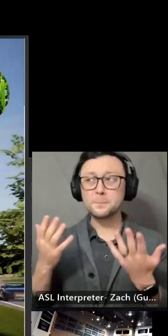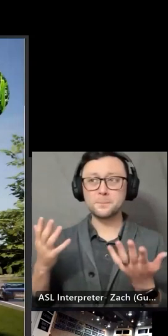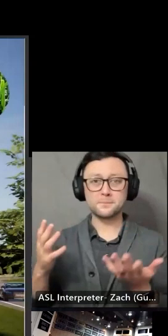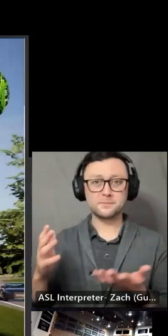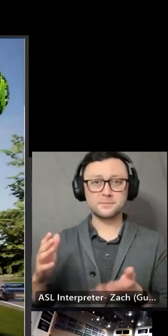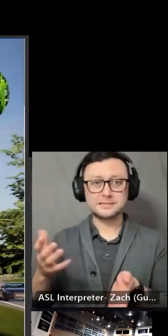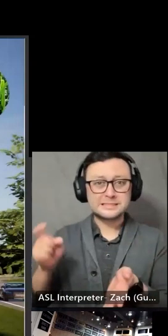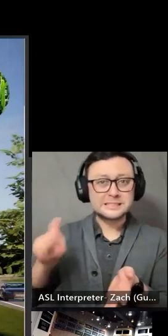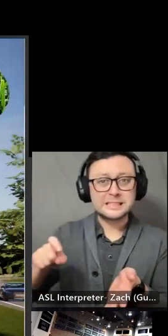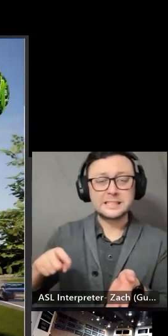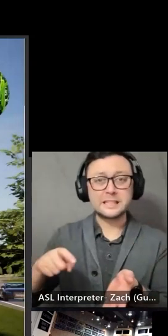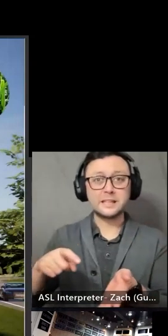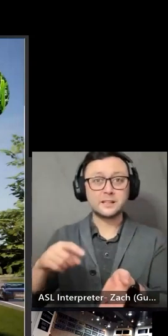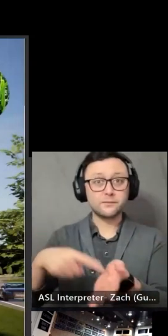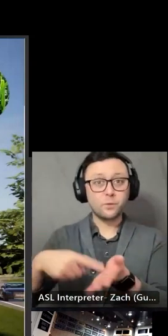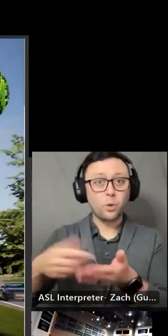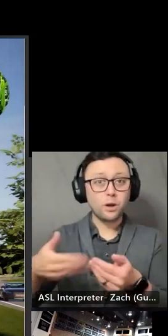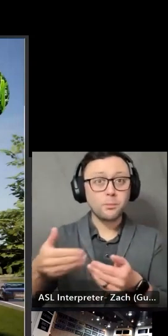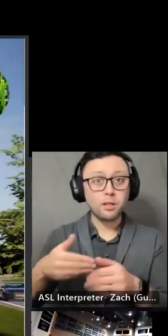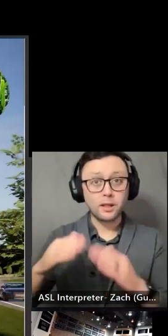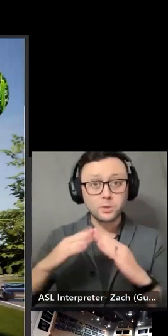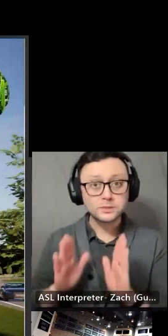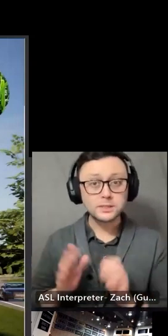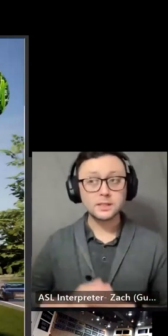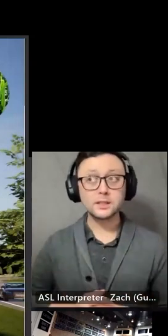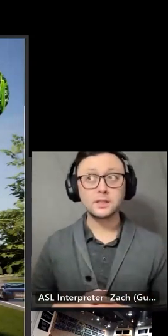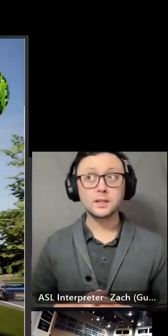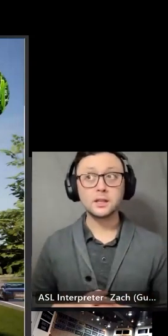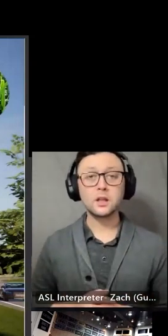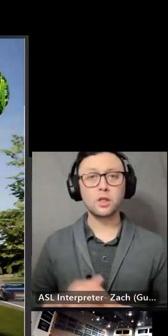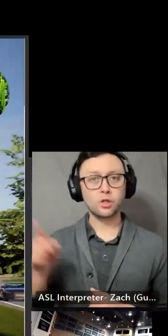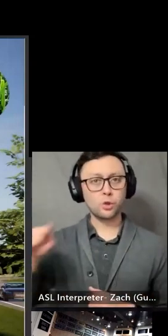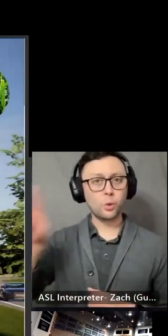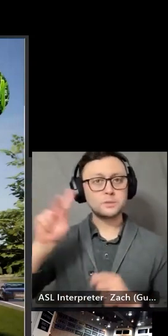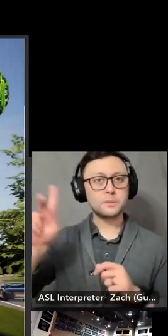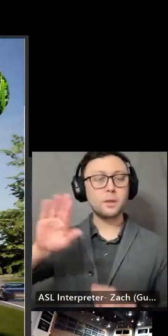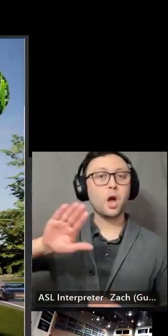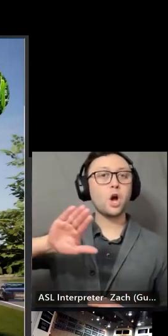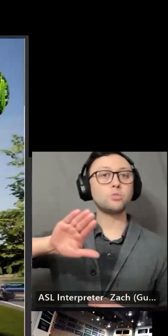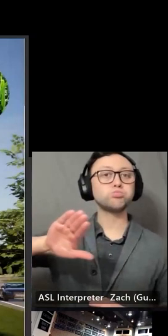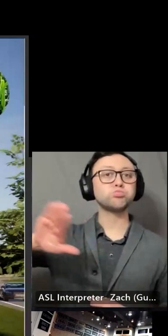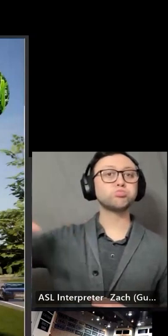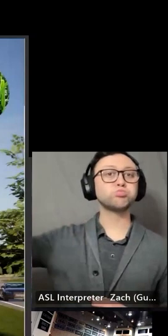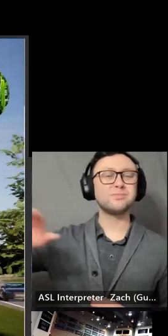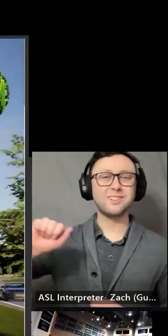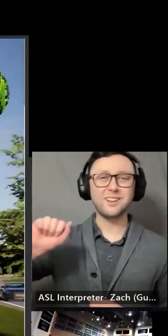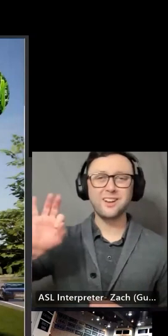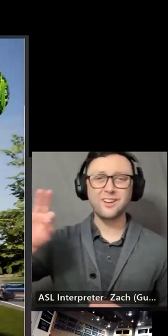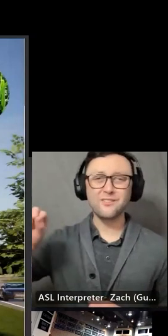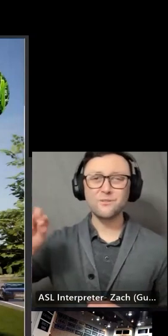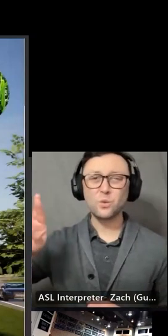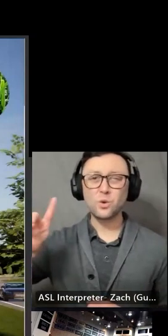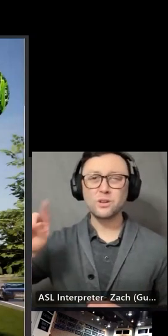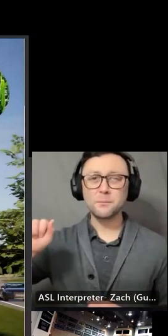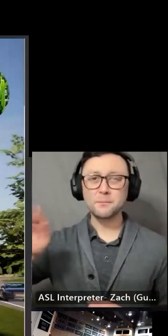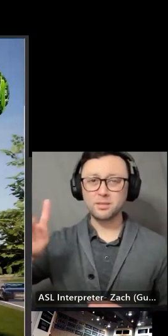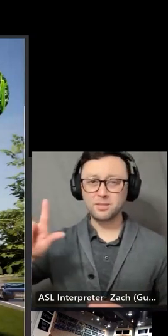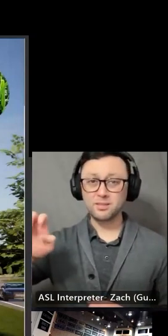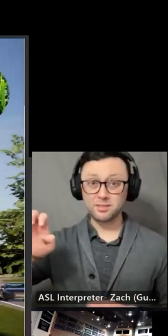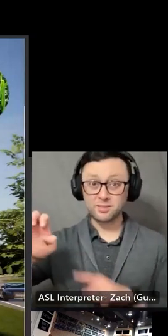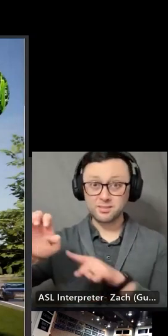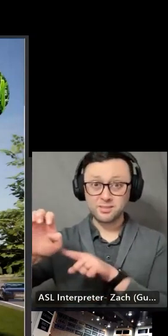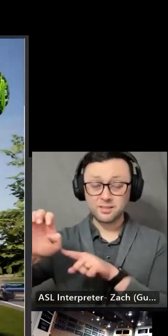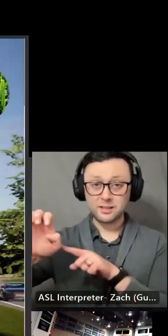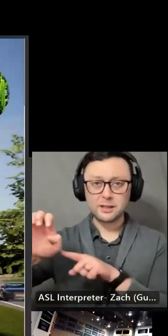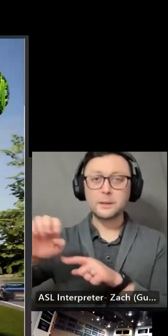this city, be left aside. And I certainly don't want to hear the word affordable without somebody explaining to me what